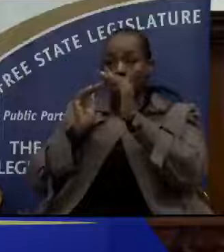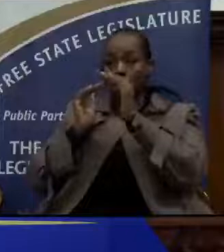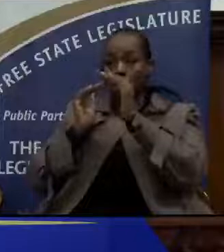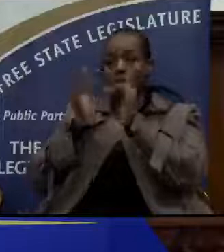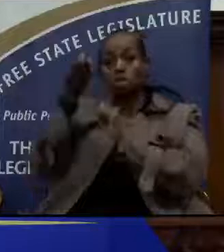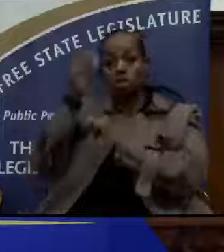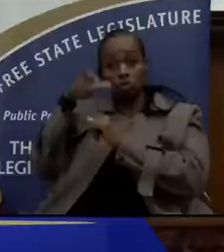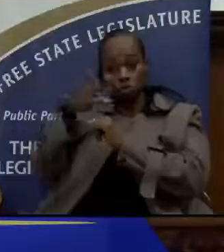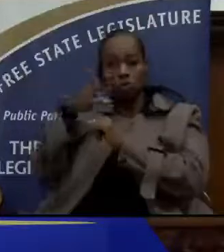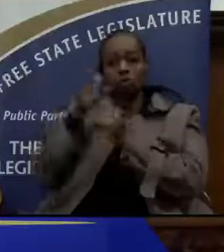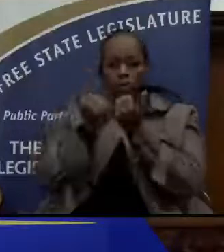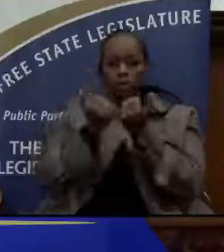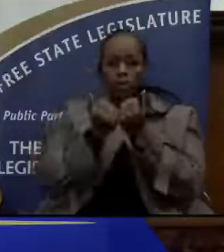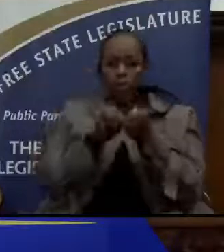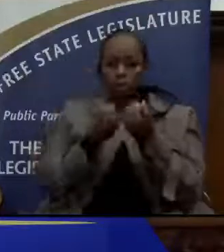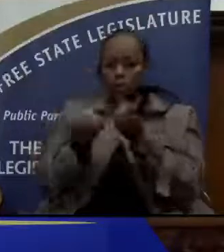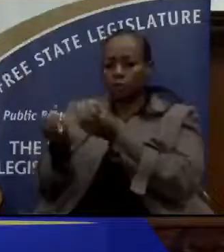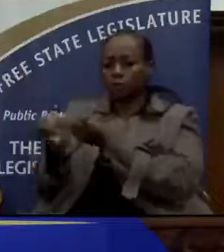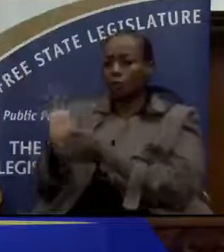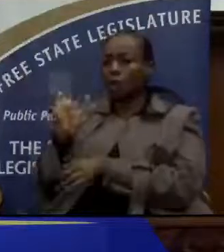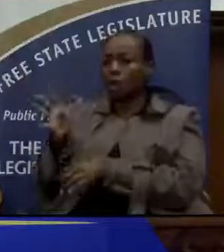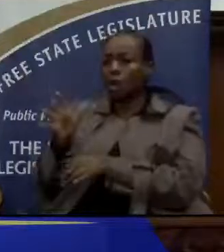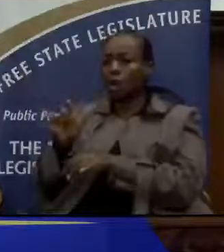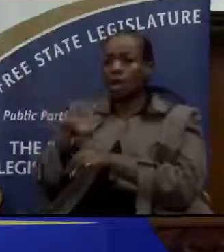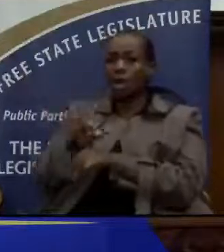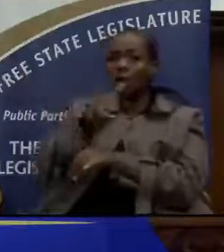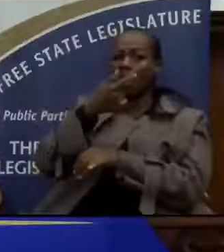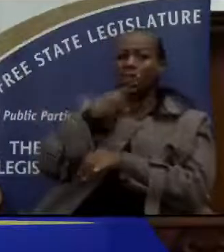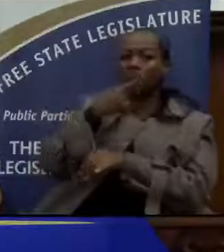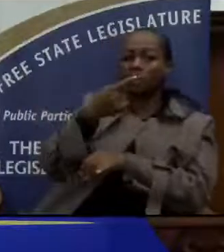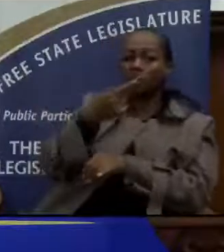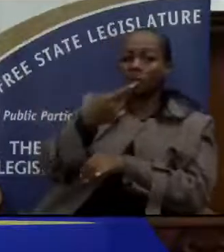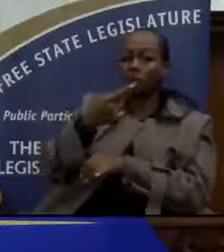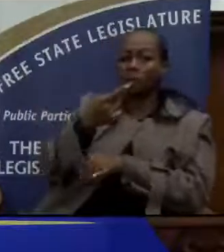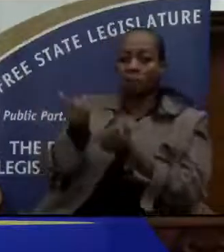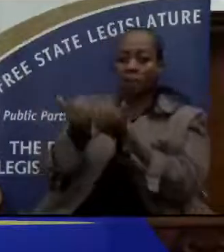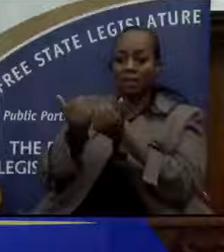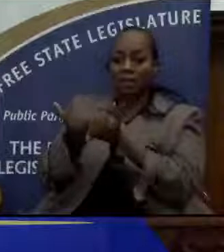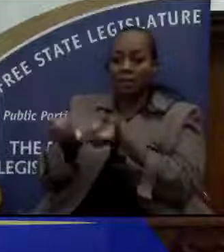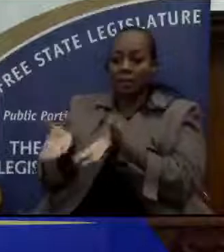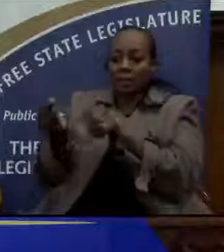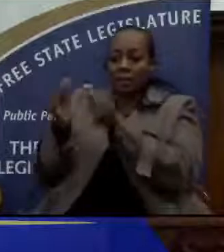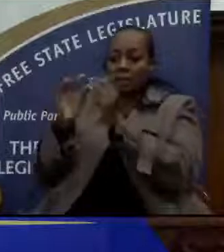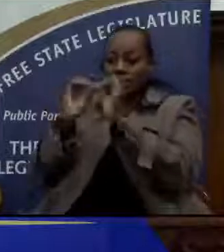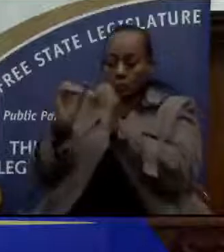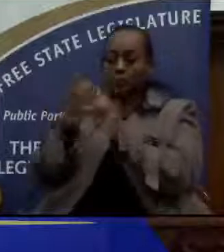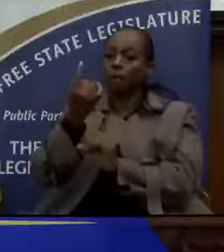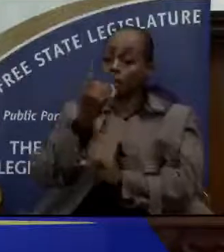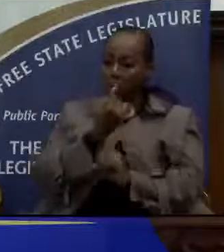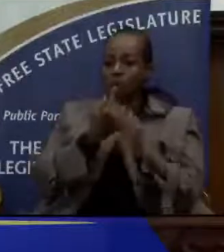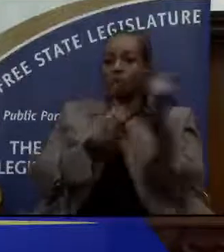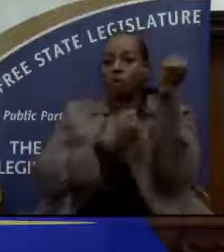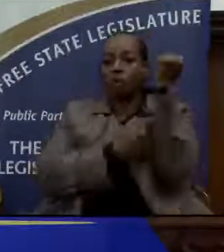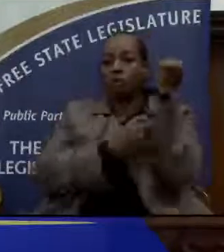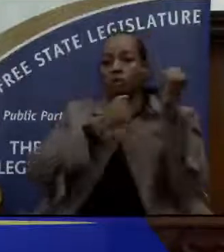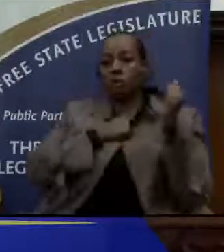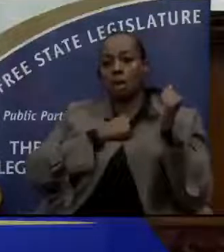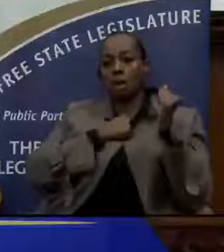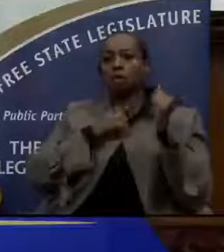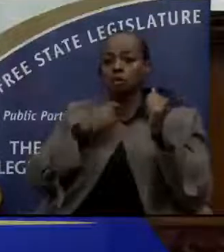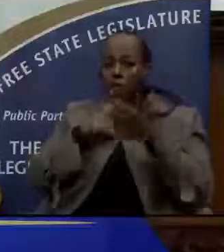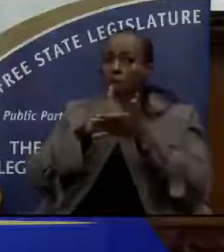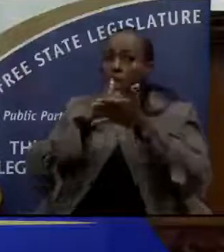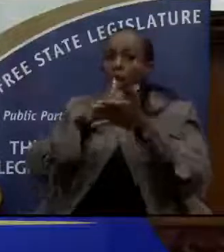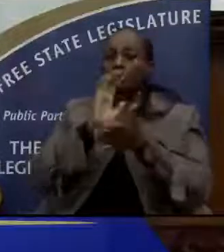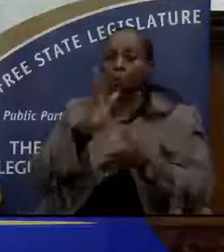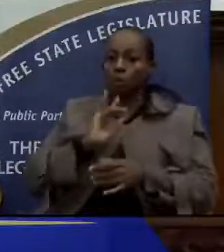kry. Elke een wat nog nie sê of hy die bursaries gekry nie, moet in my kantoor kom. Ek sal hulle